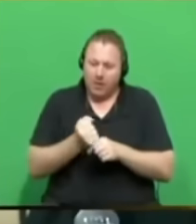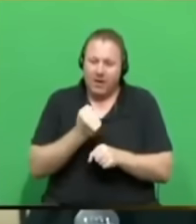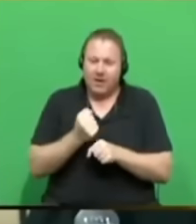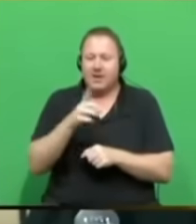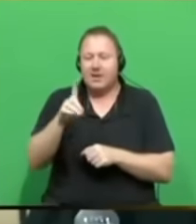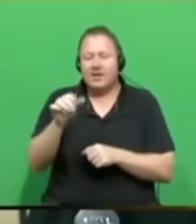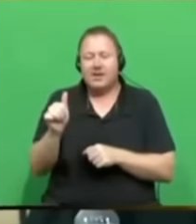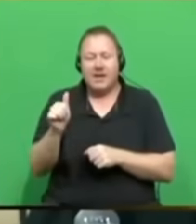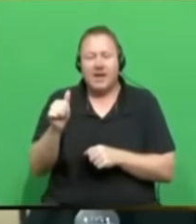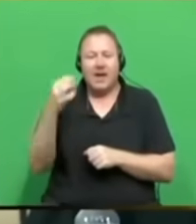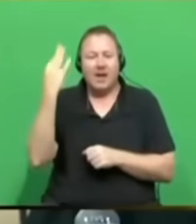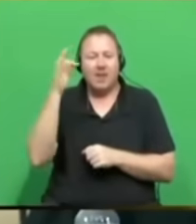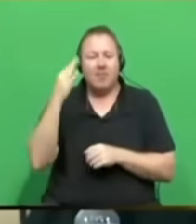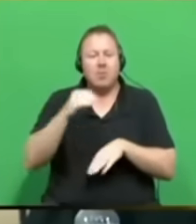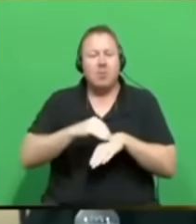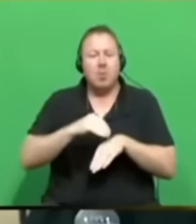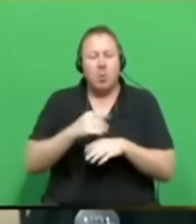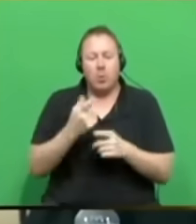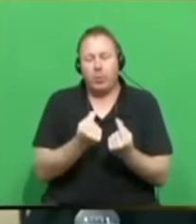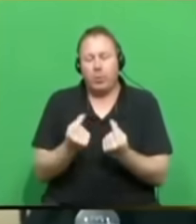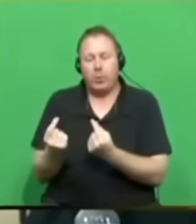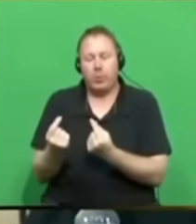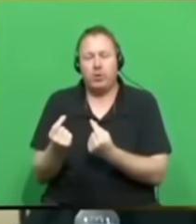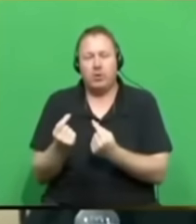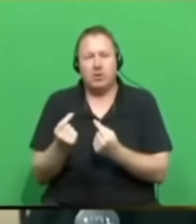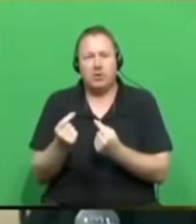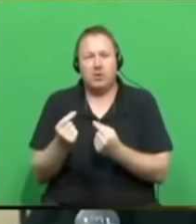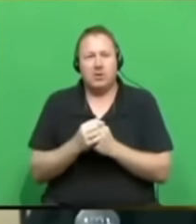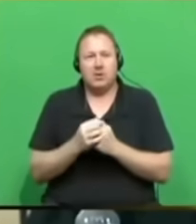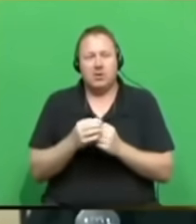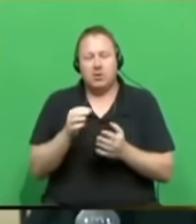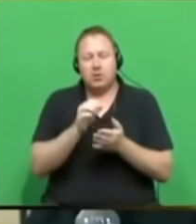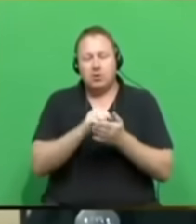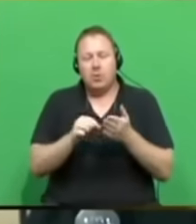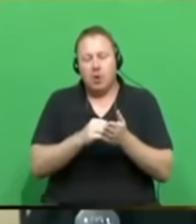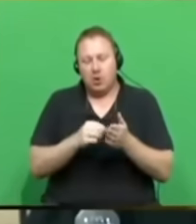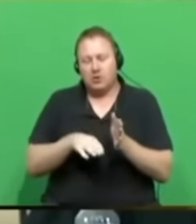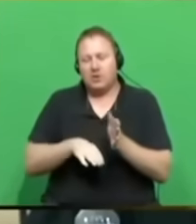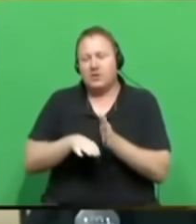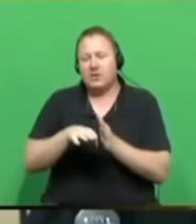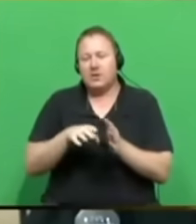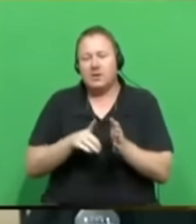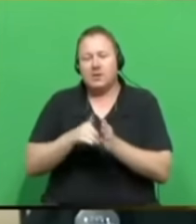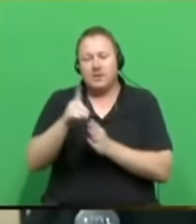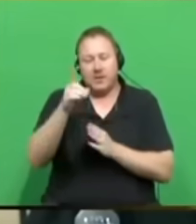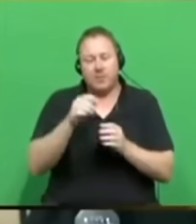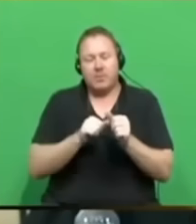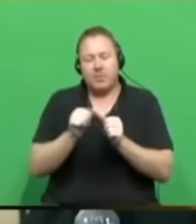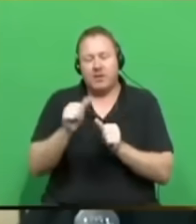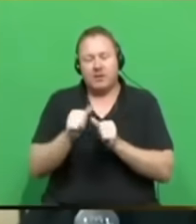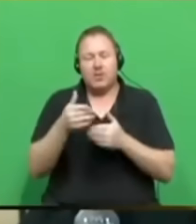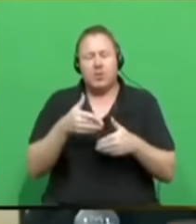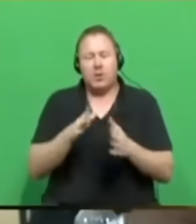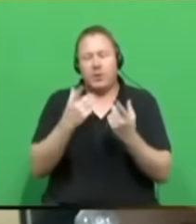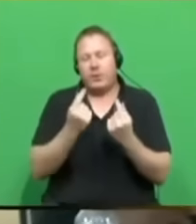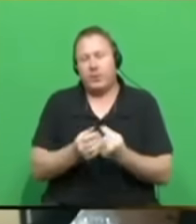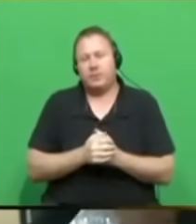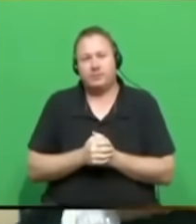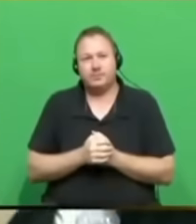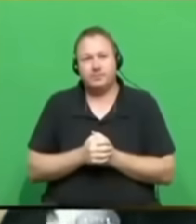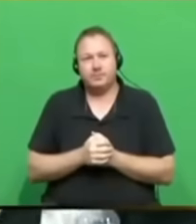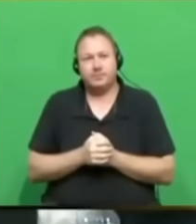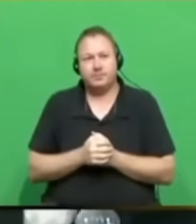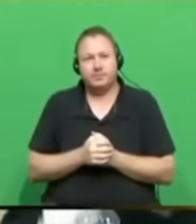DA governments are doing more to fulfill the promise of our democracy. The increasing migration to the